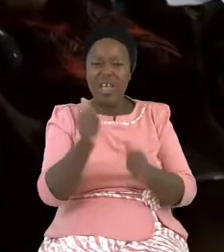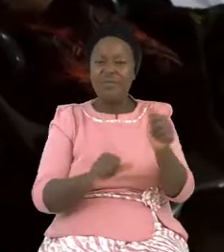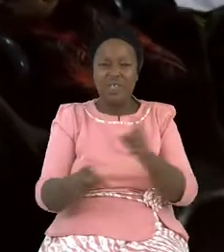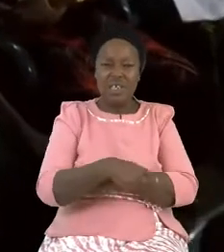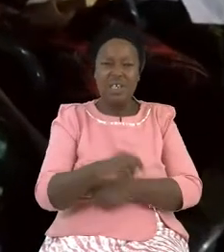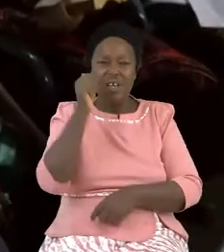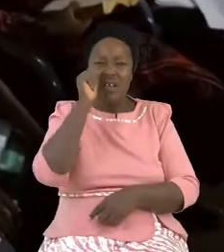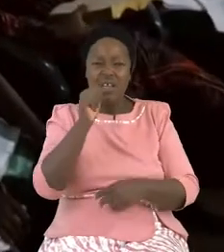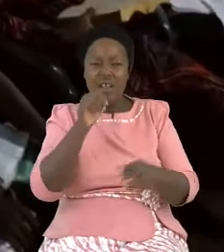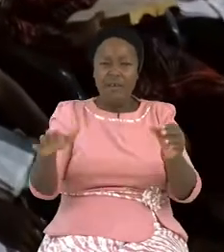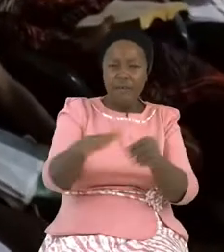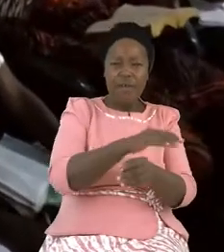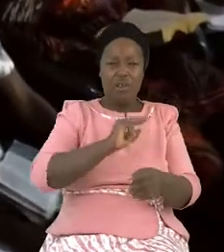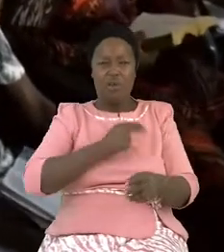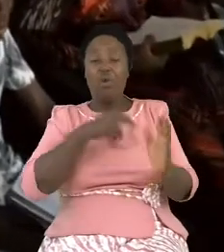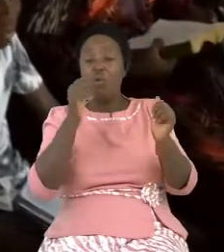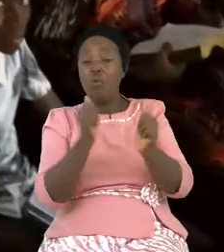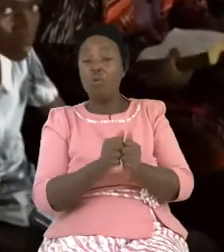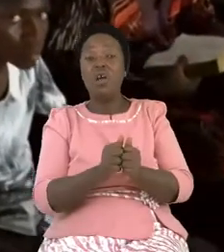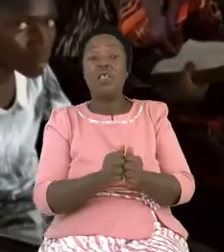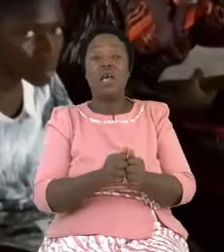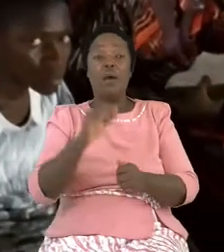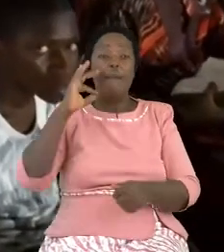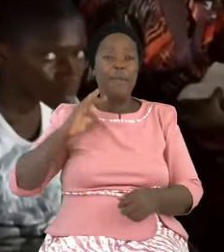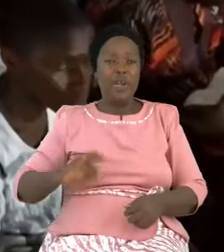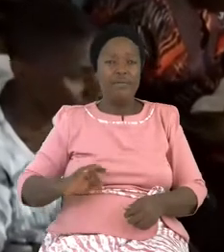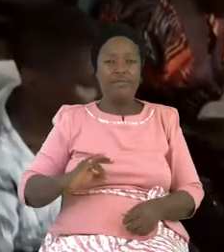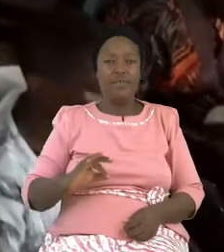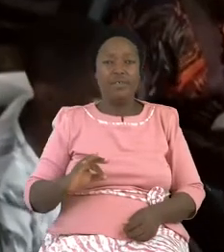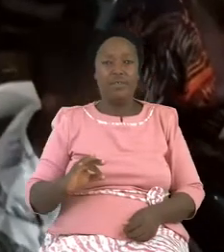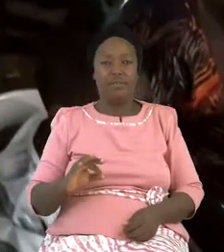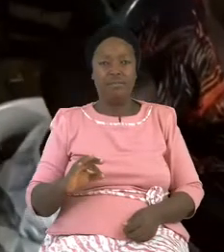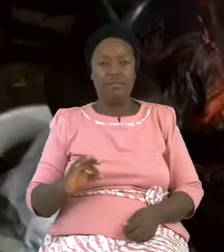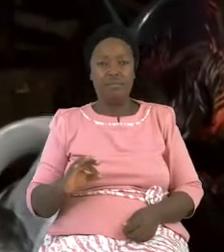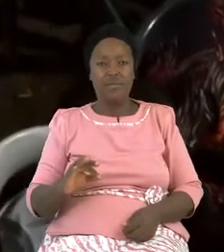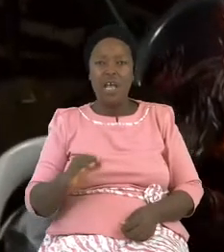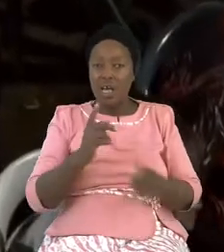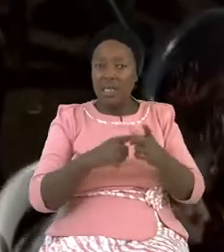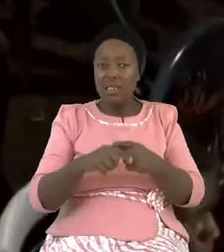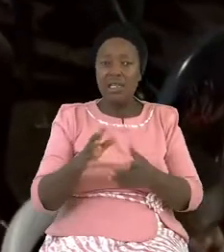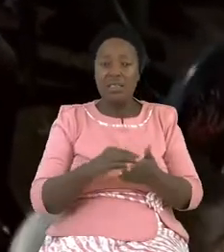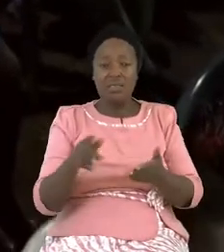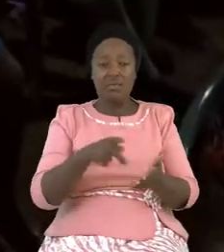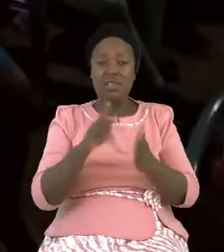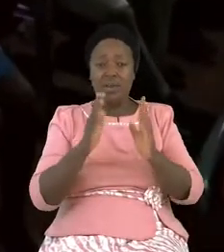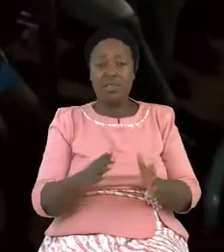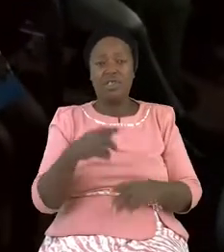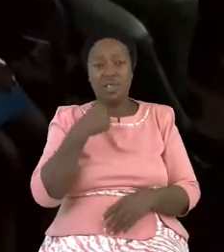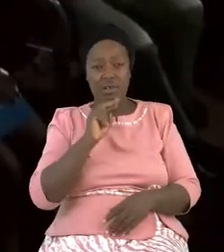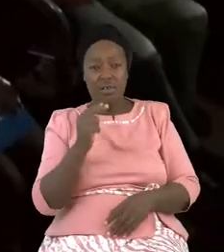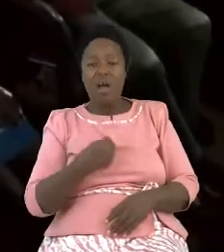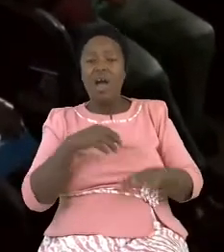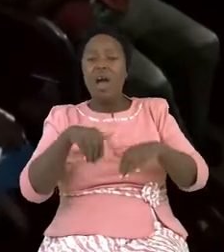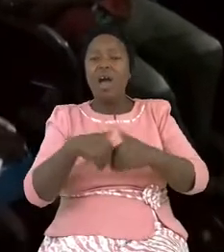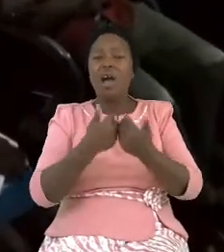loadeth us with benefits. I'm inquisitive. Psalmist, tell me, how is it